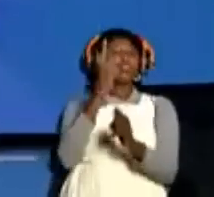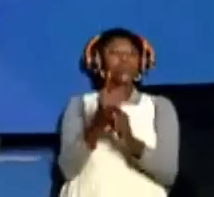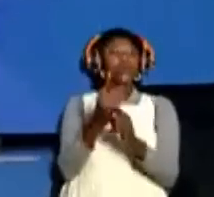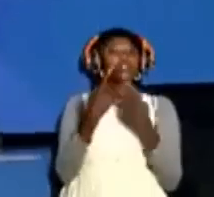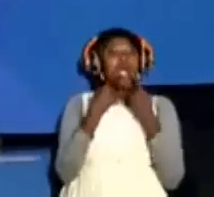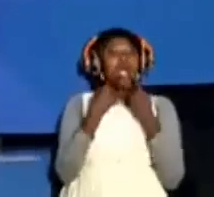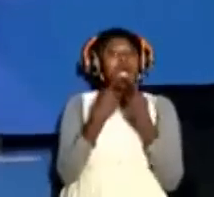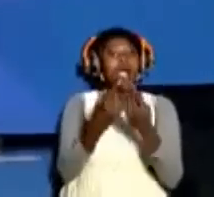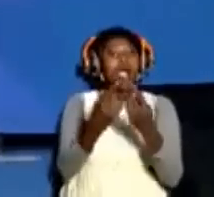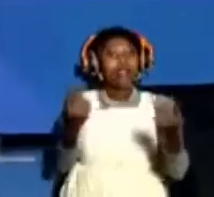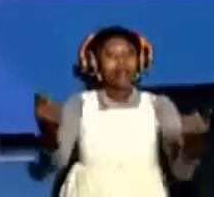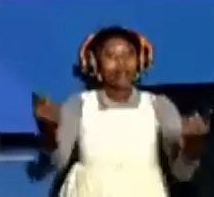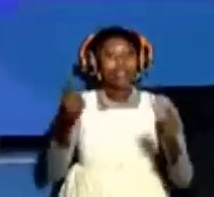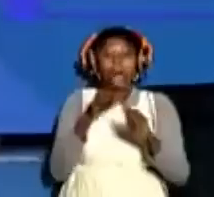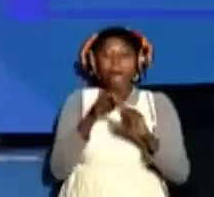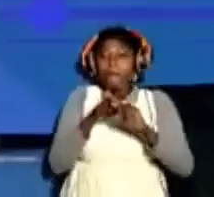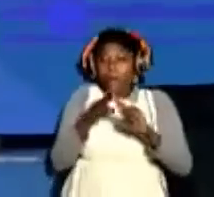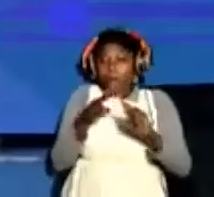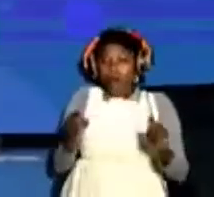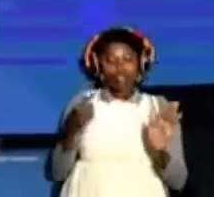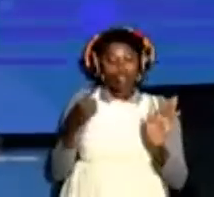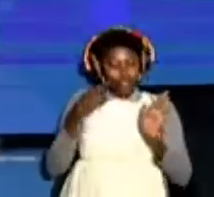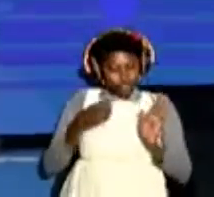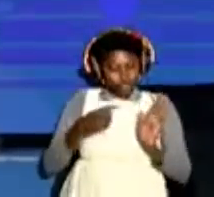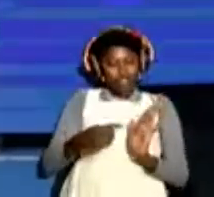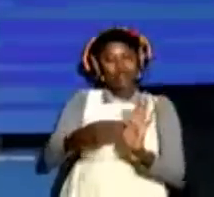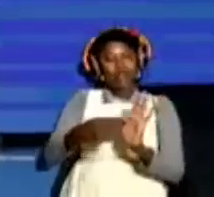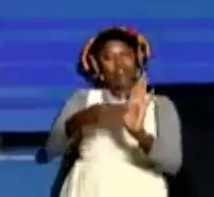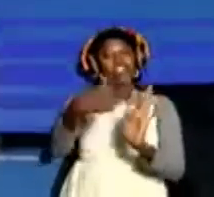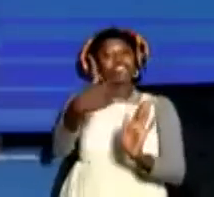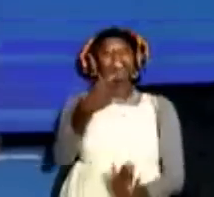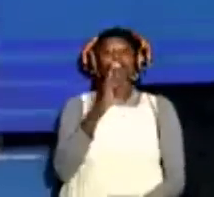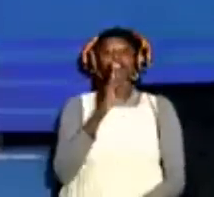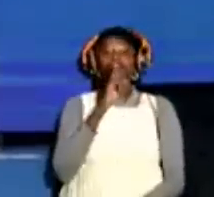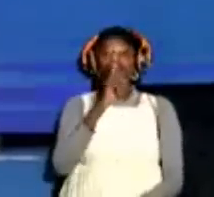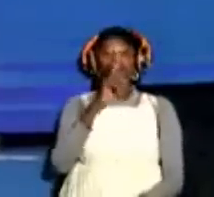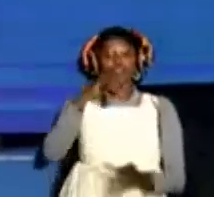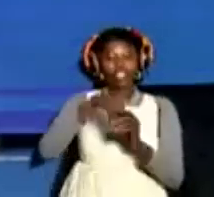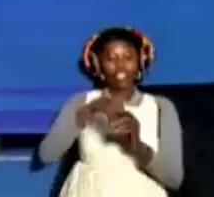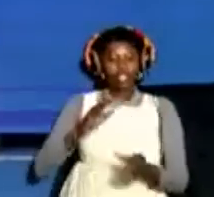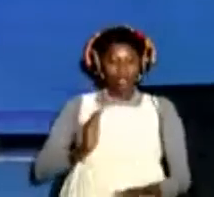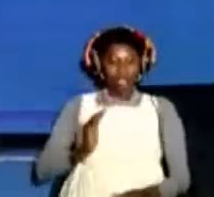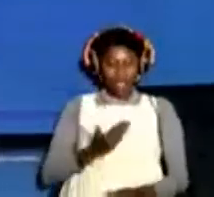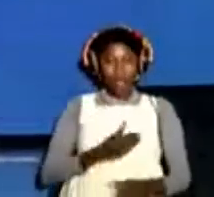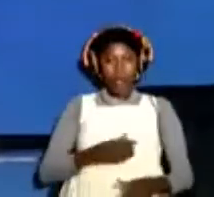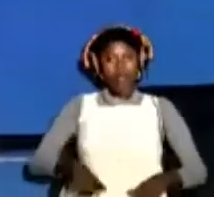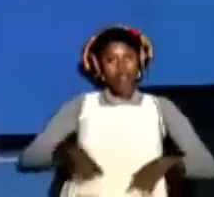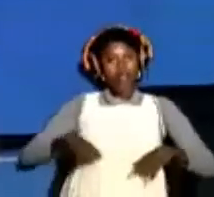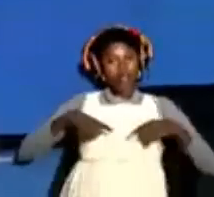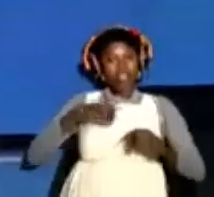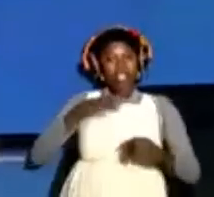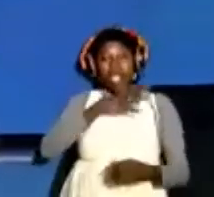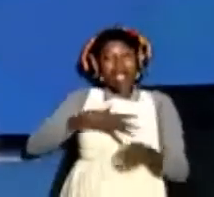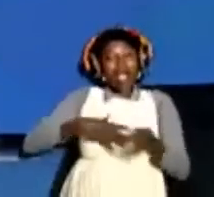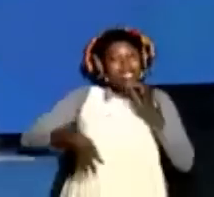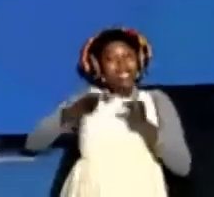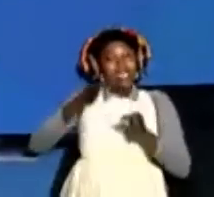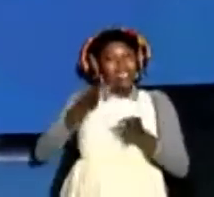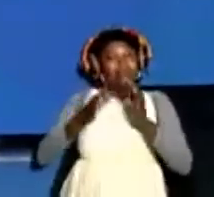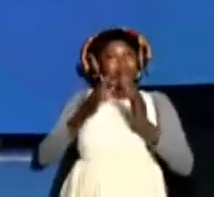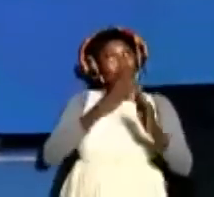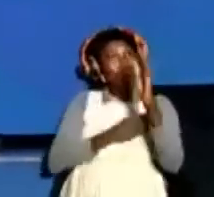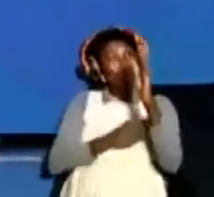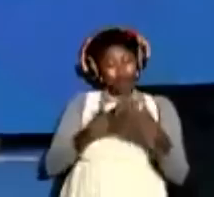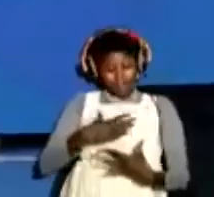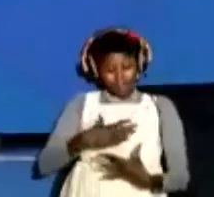proclamation. It's about the manifestation of the truth in our lives. And if God's greatest